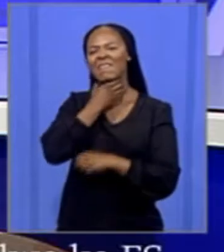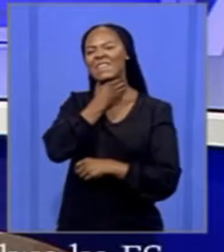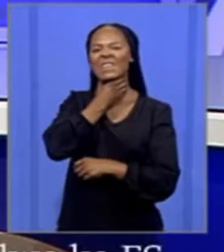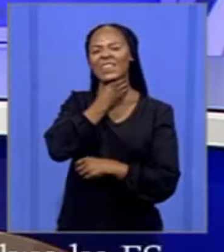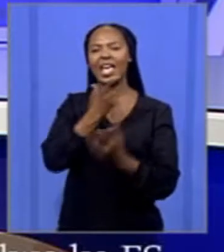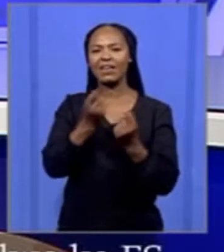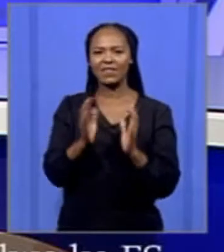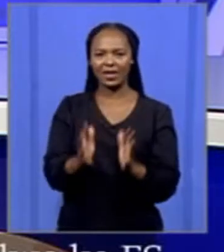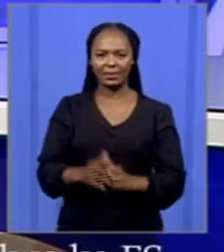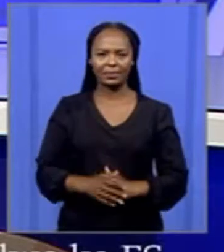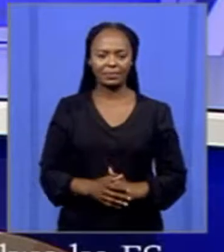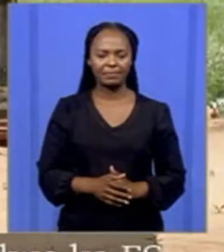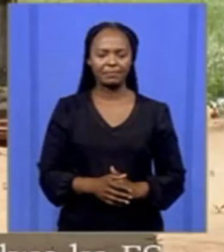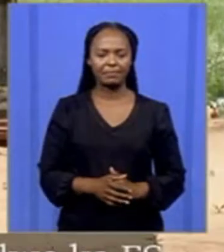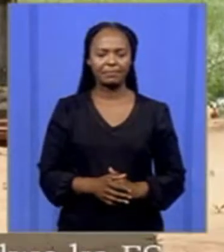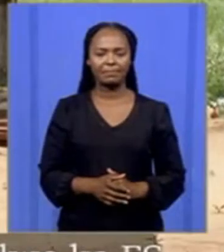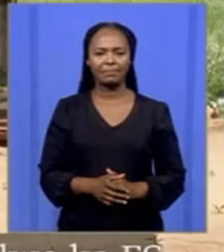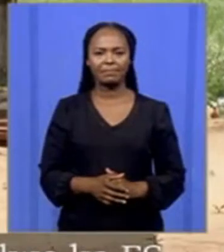kgangwa.